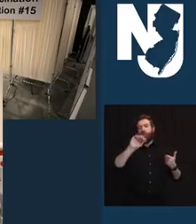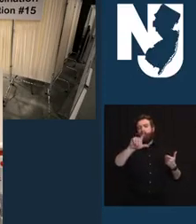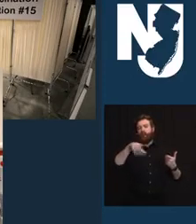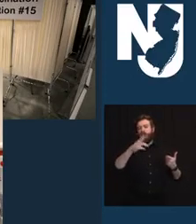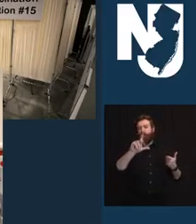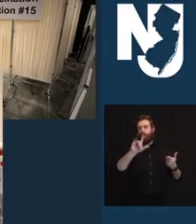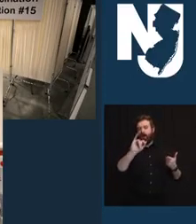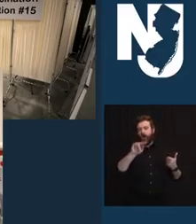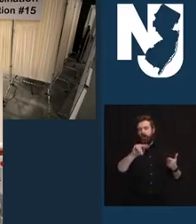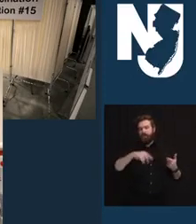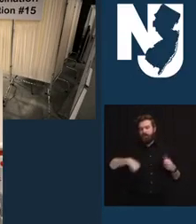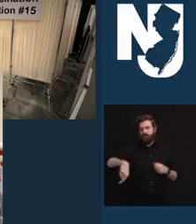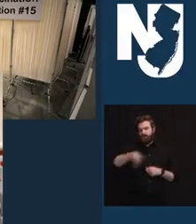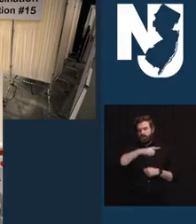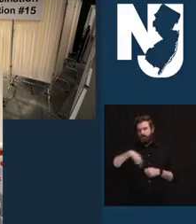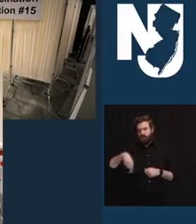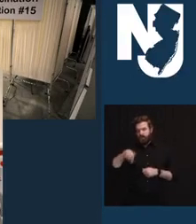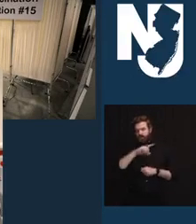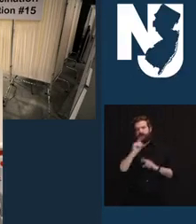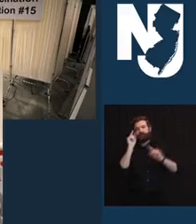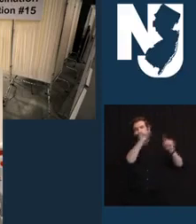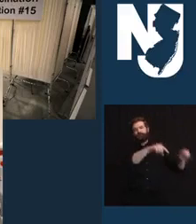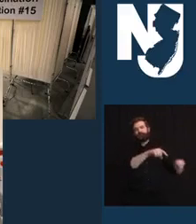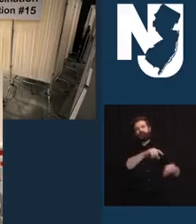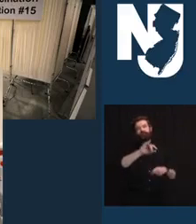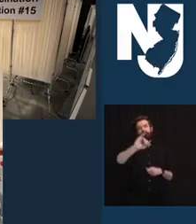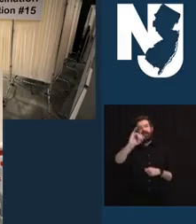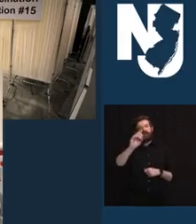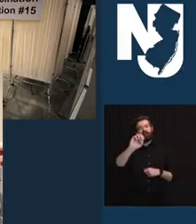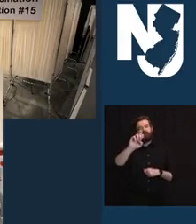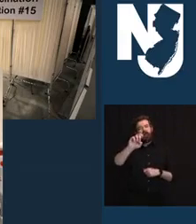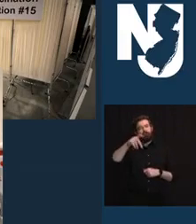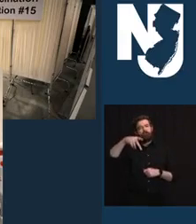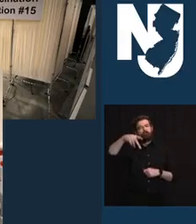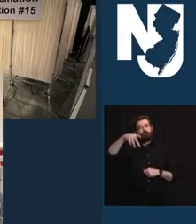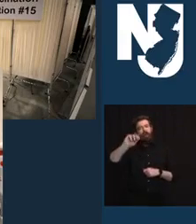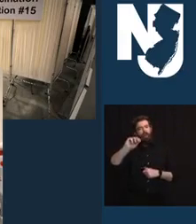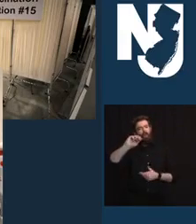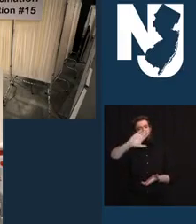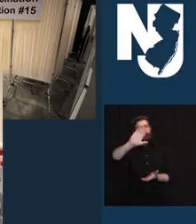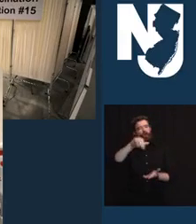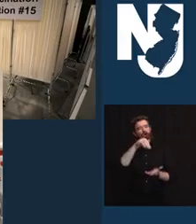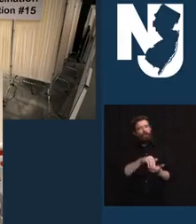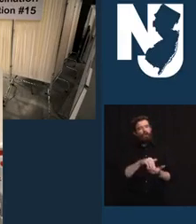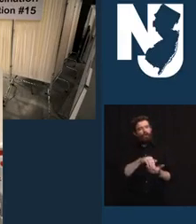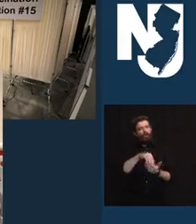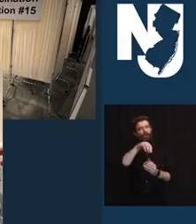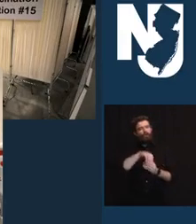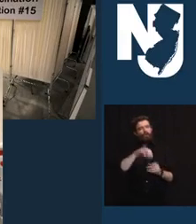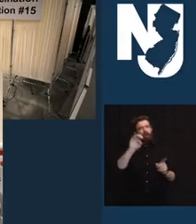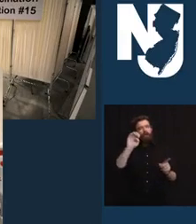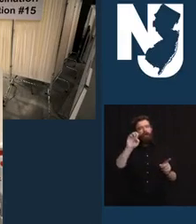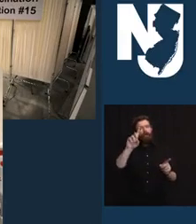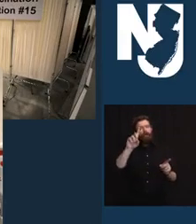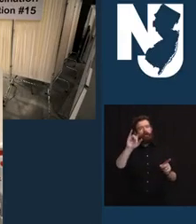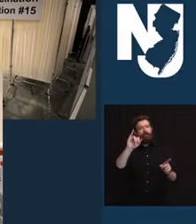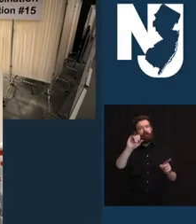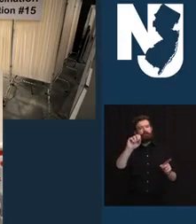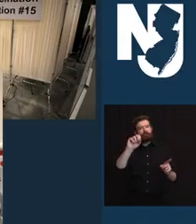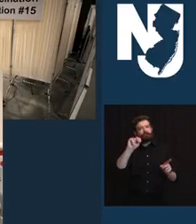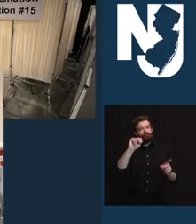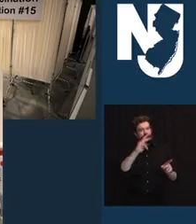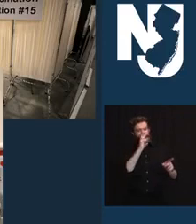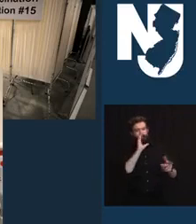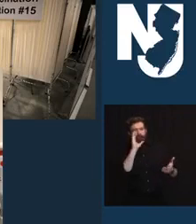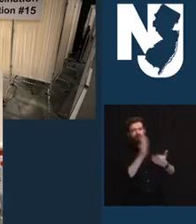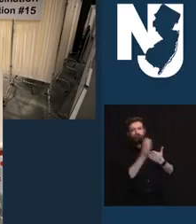Jersey Convention and Exposition Center in Edison in Middlesex County. There you get some pictures from this morning. And by the